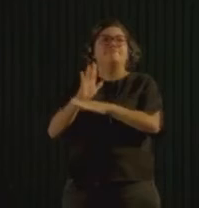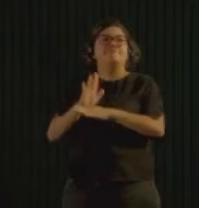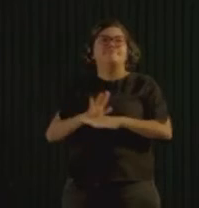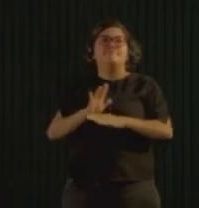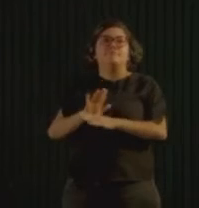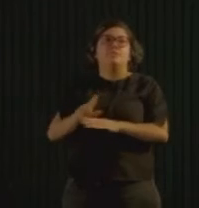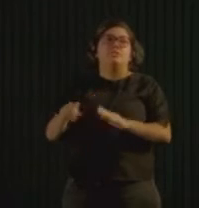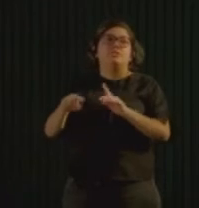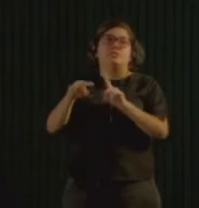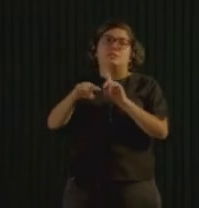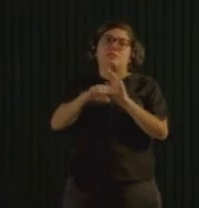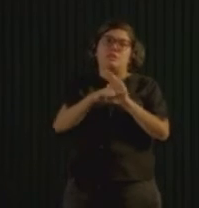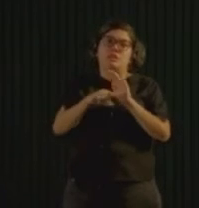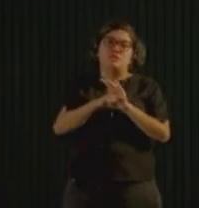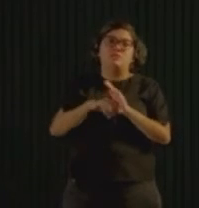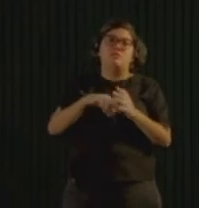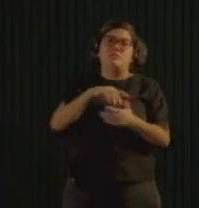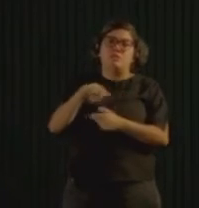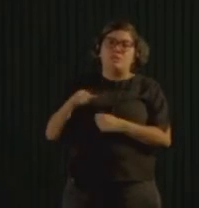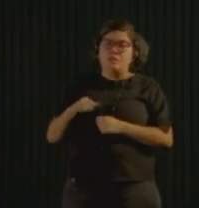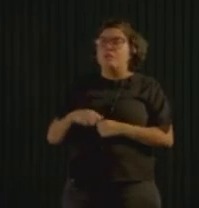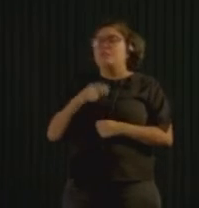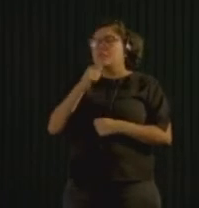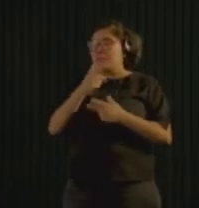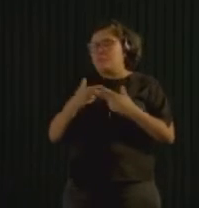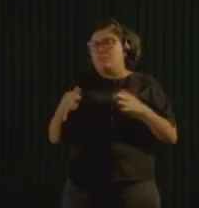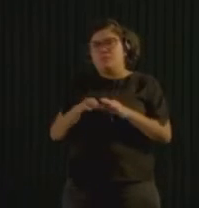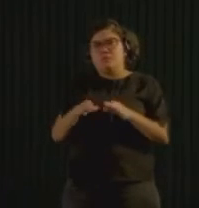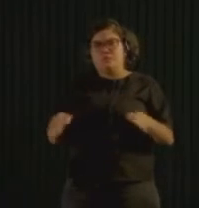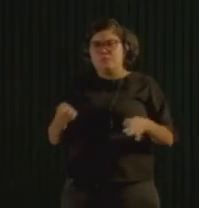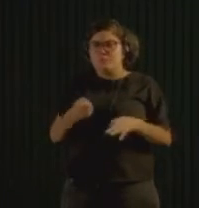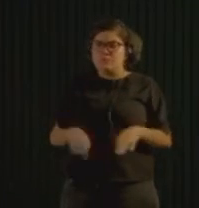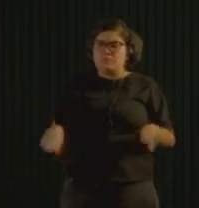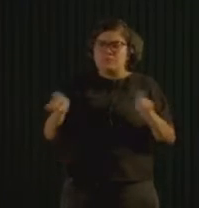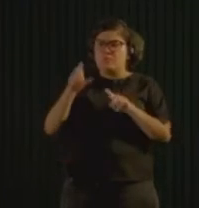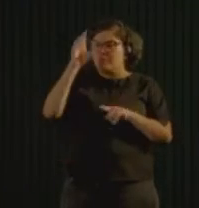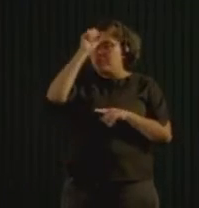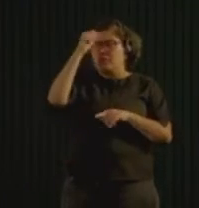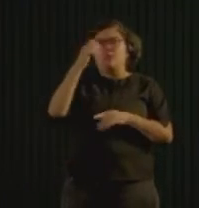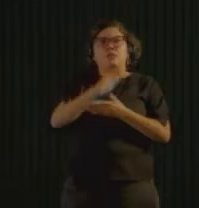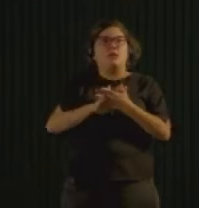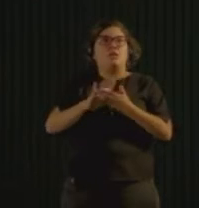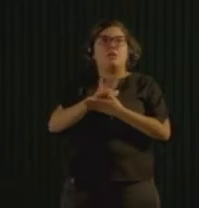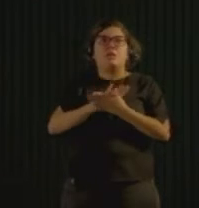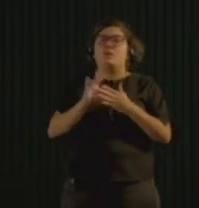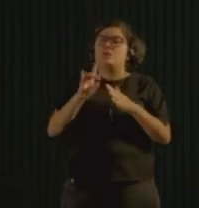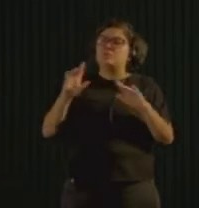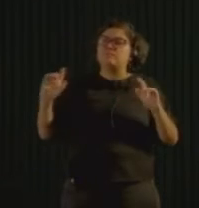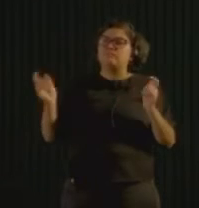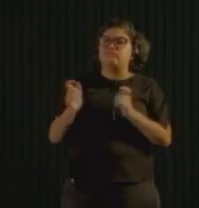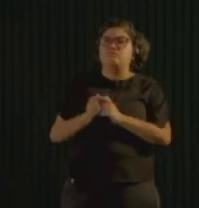So that's actually the very simple thing where we don't have to learn anything. Just try to reduce our consumption. Now, if we consume,